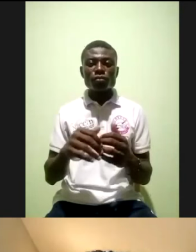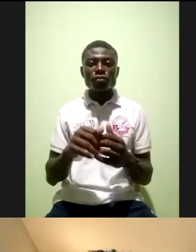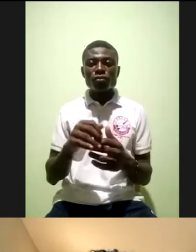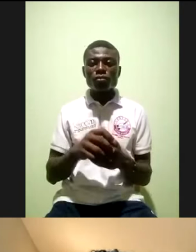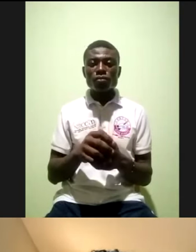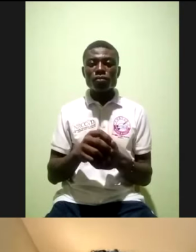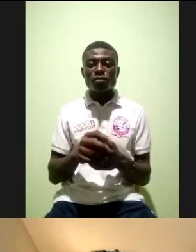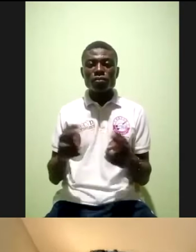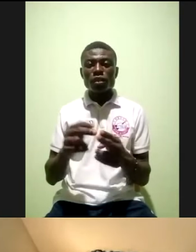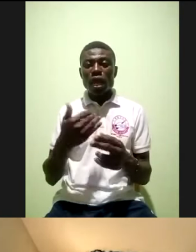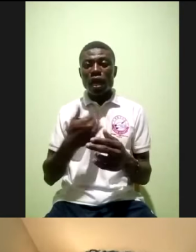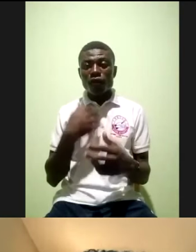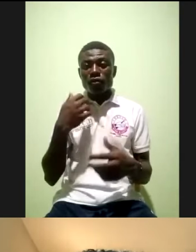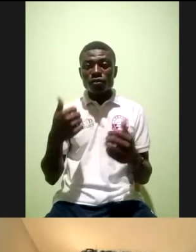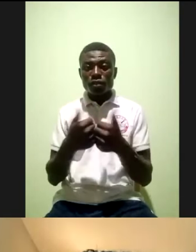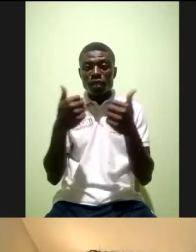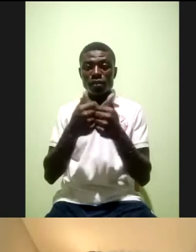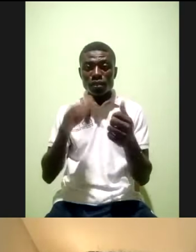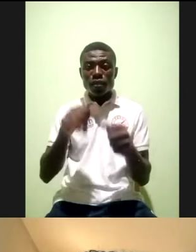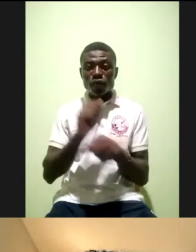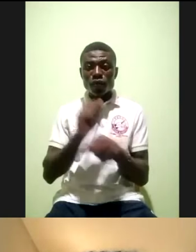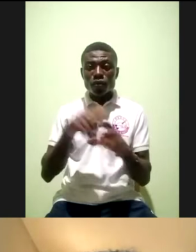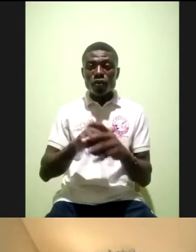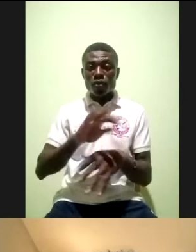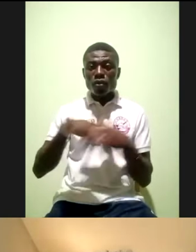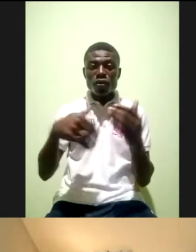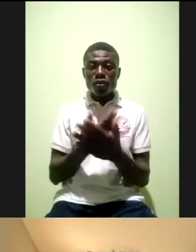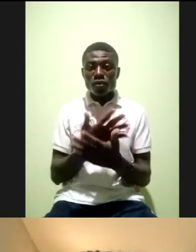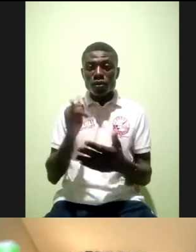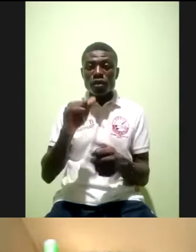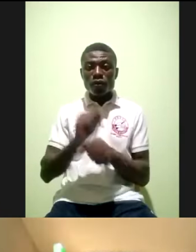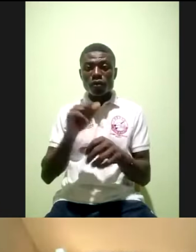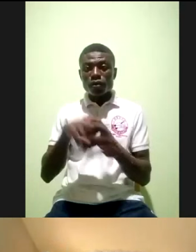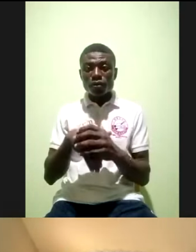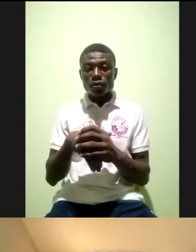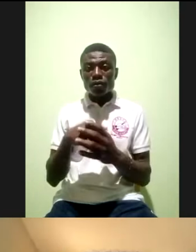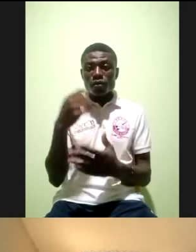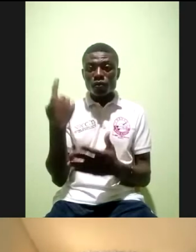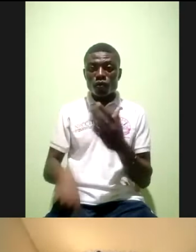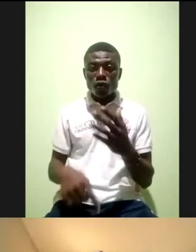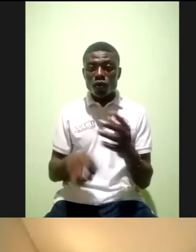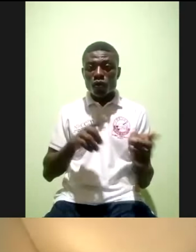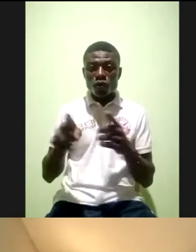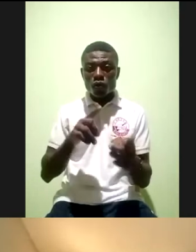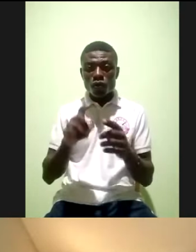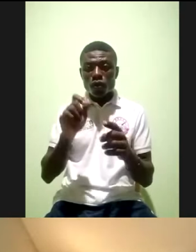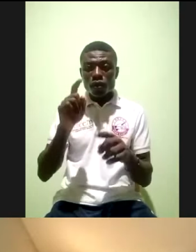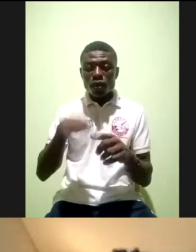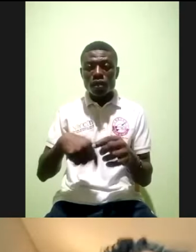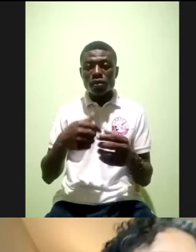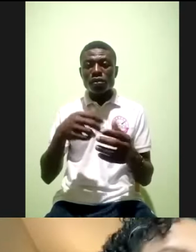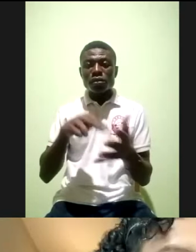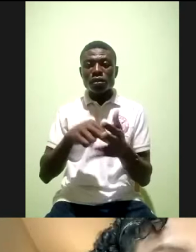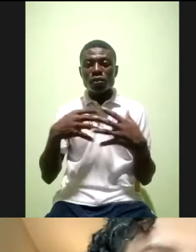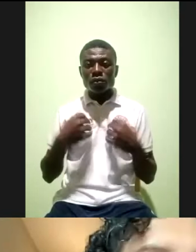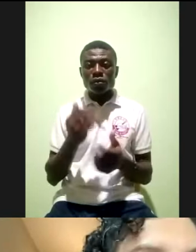they may be having challenges with holding the pencil properly. Or so what do we do if they can't hold a pencil properly? Sometimes